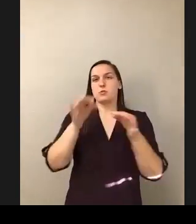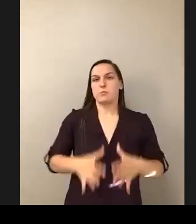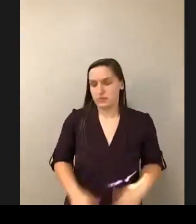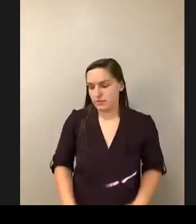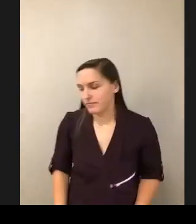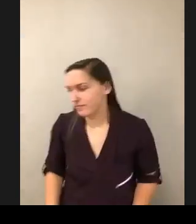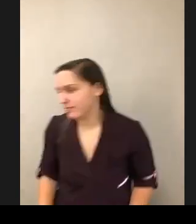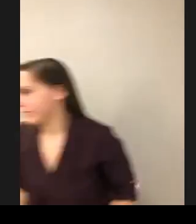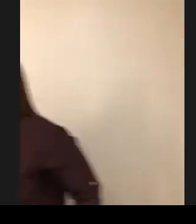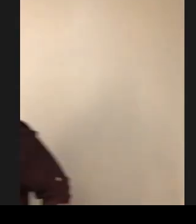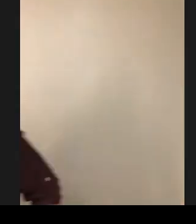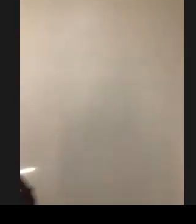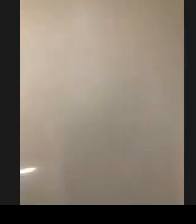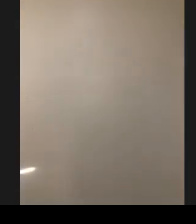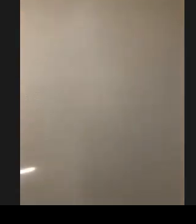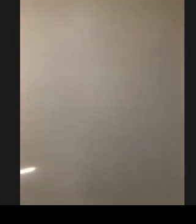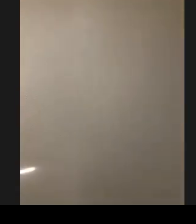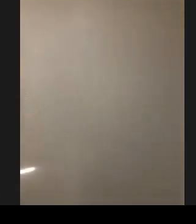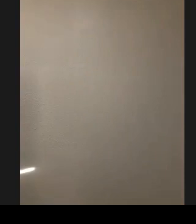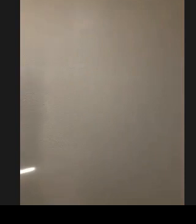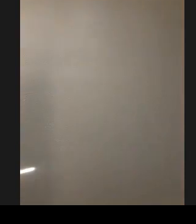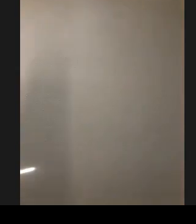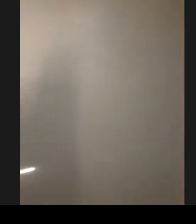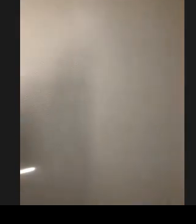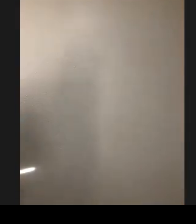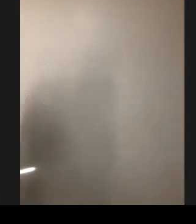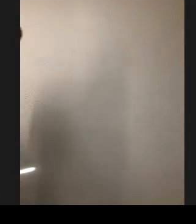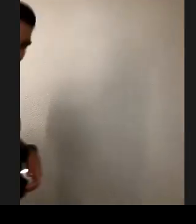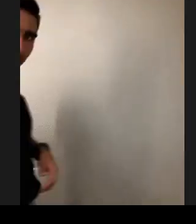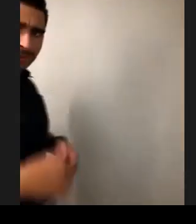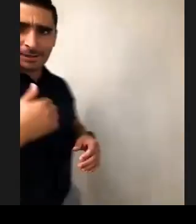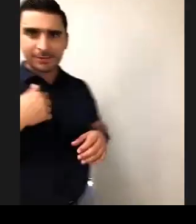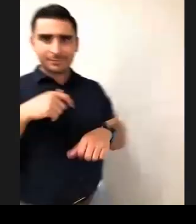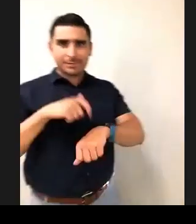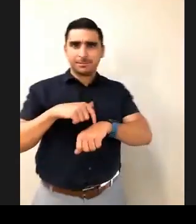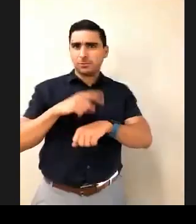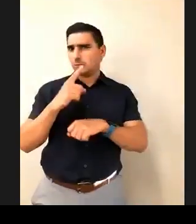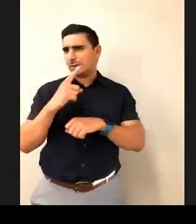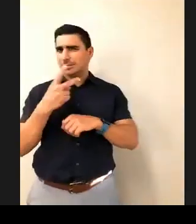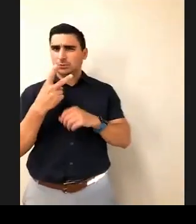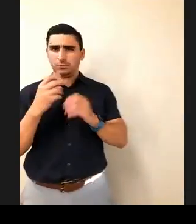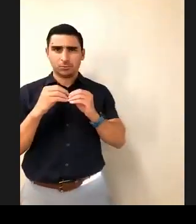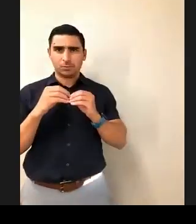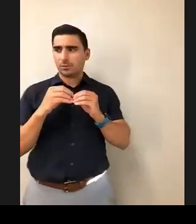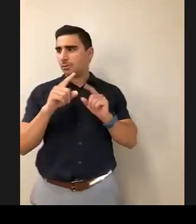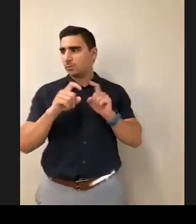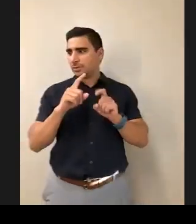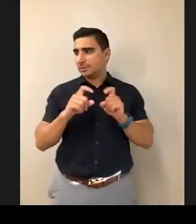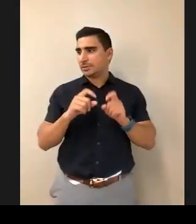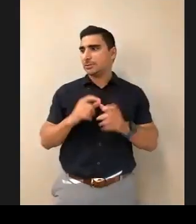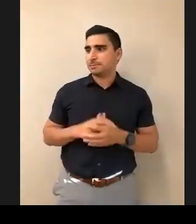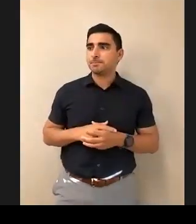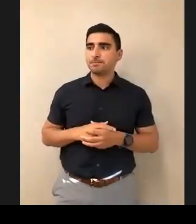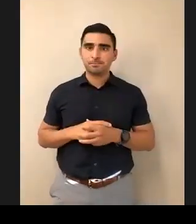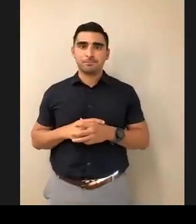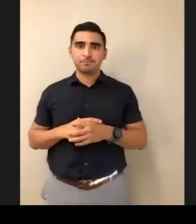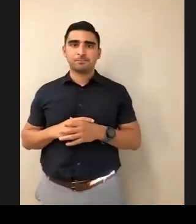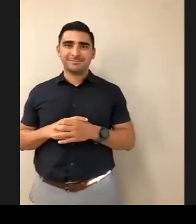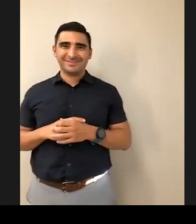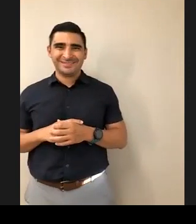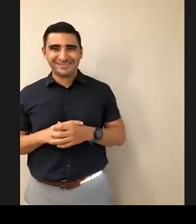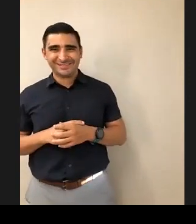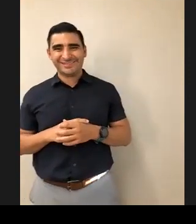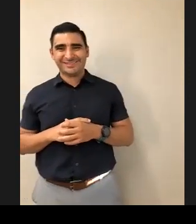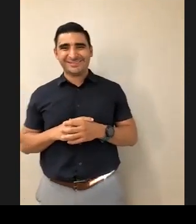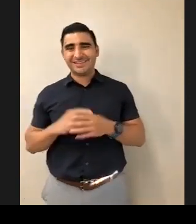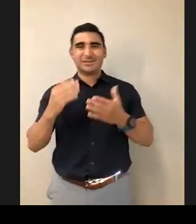Thank you for that. I think we have time for one or two more questions. So I need a coin.